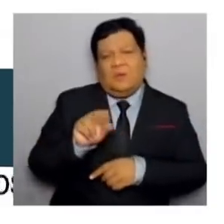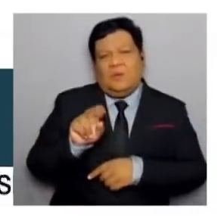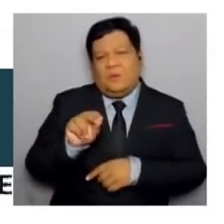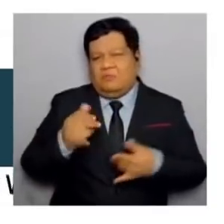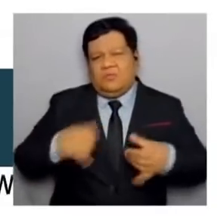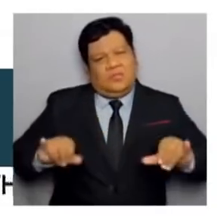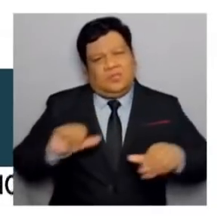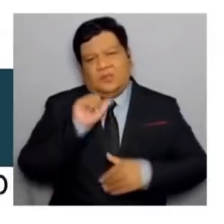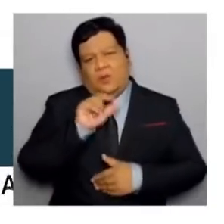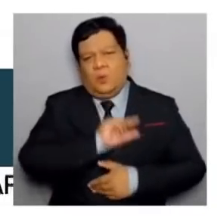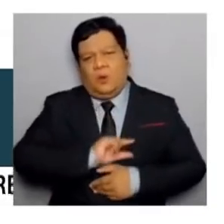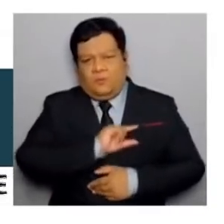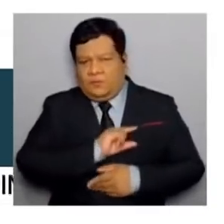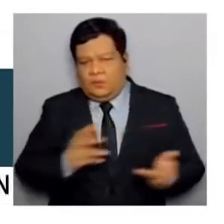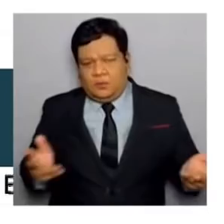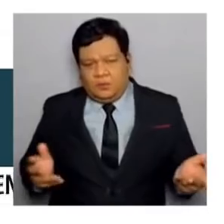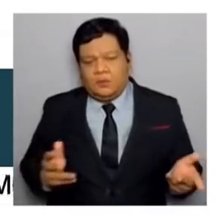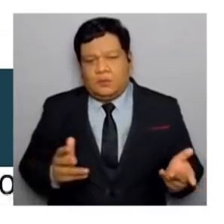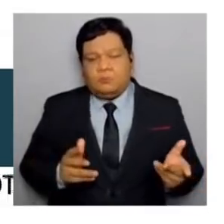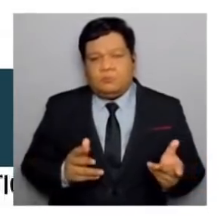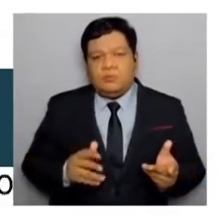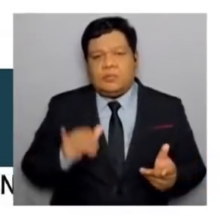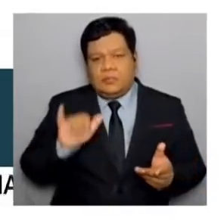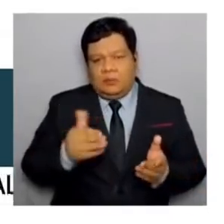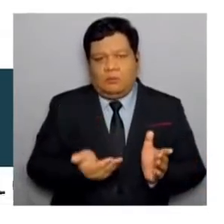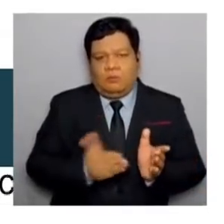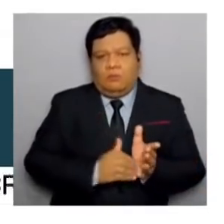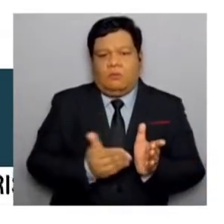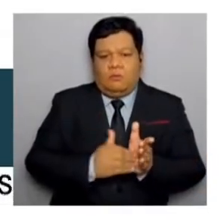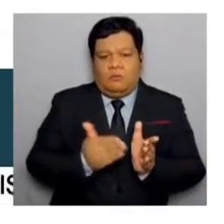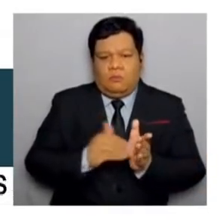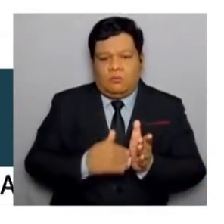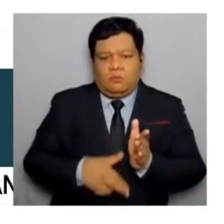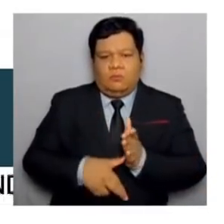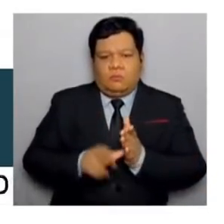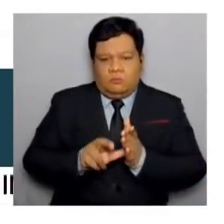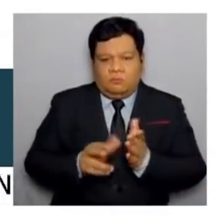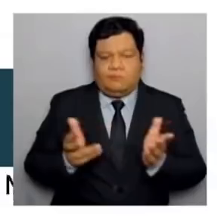that lack of qualification. So yun po yung paulit.